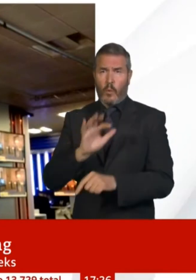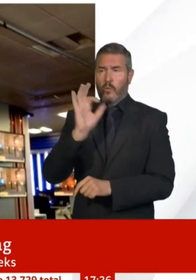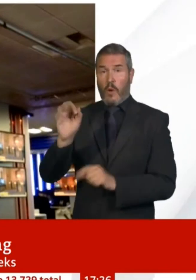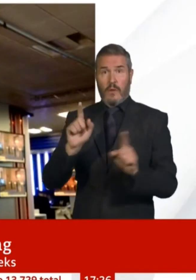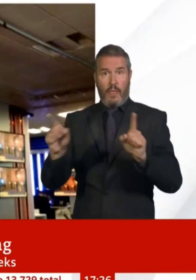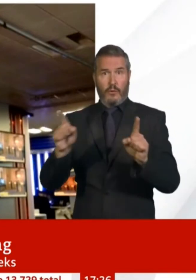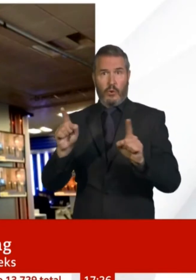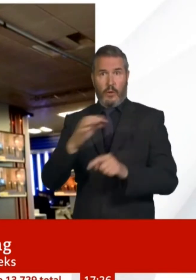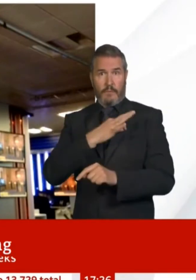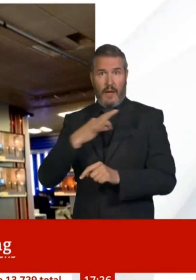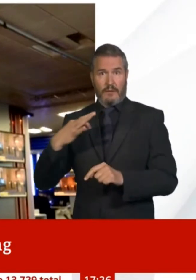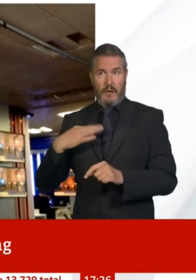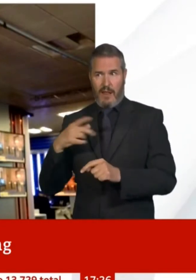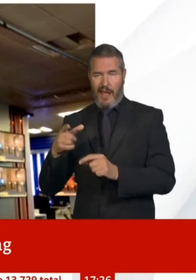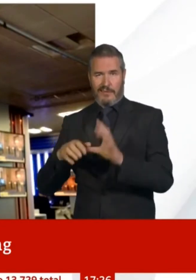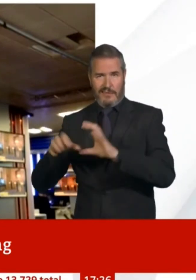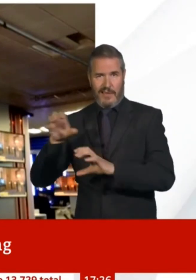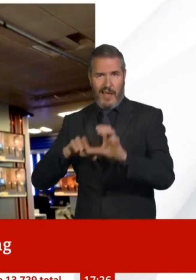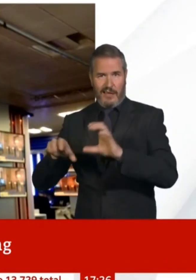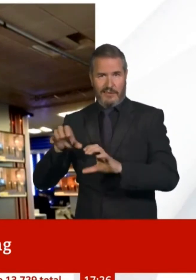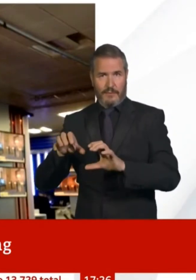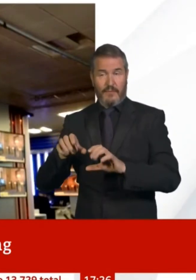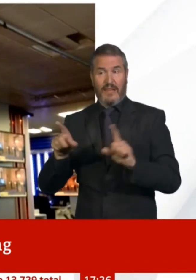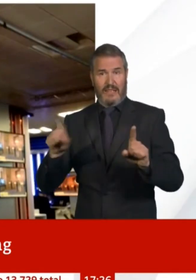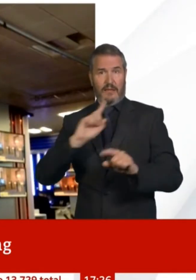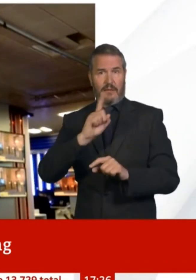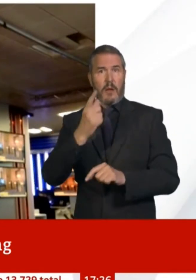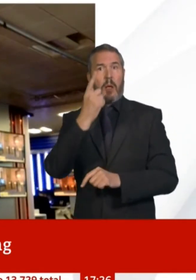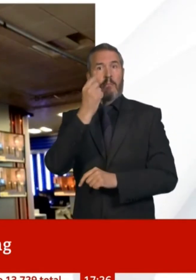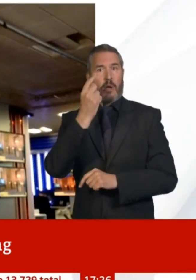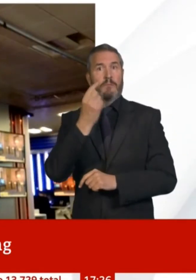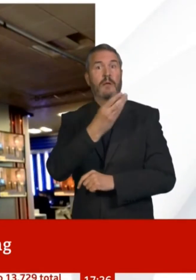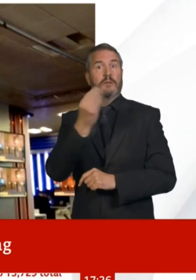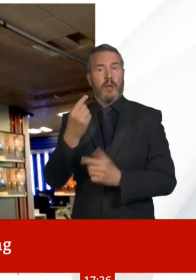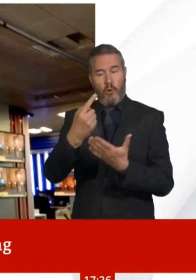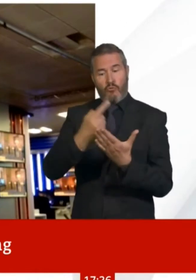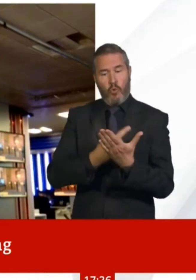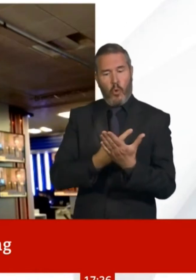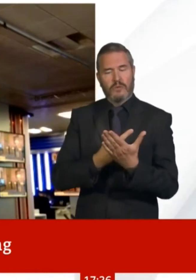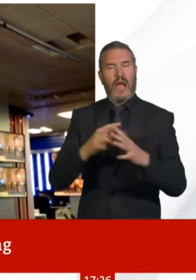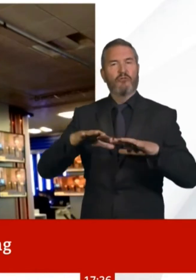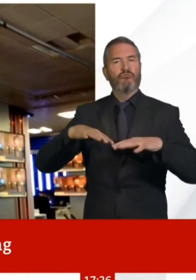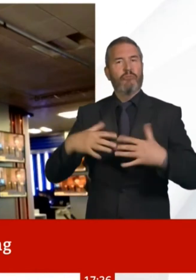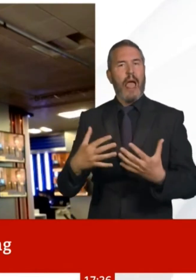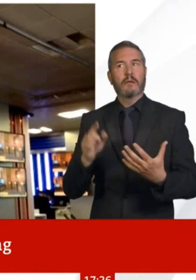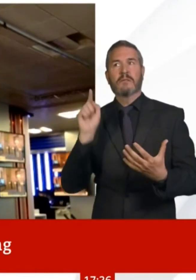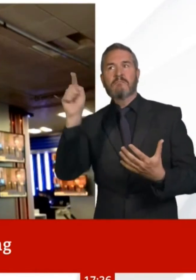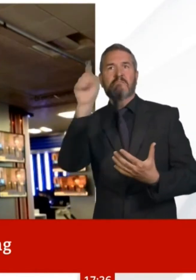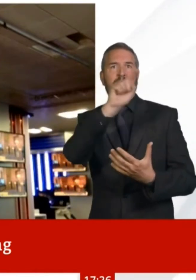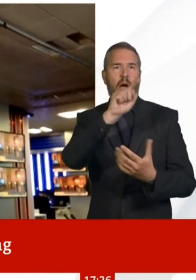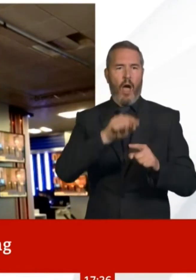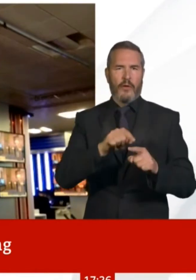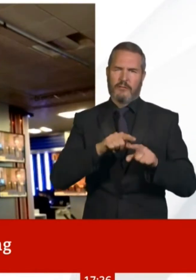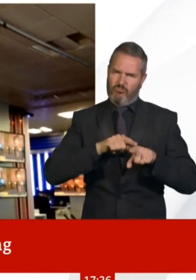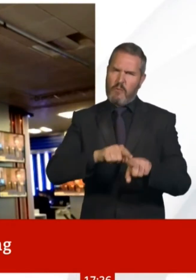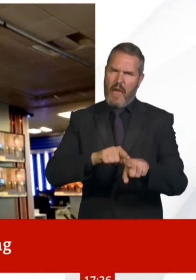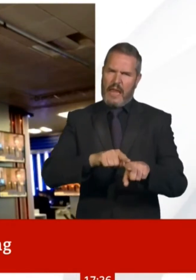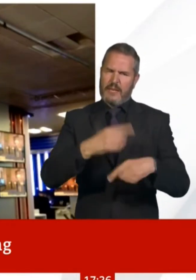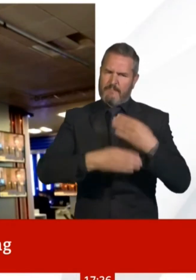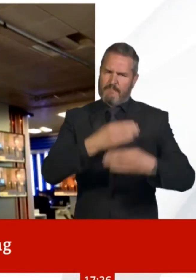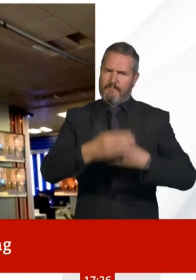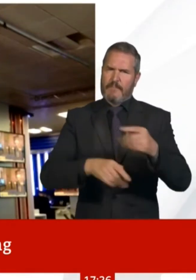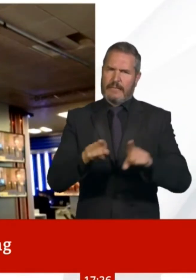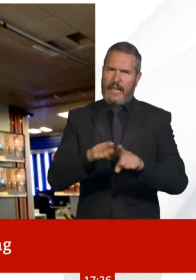Whitty, Dominic Raab just said that we could eventually relax in some areas and strengthen the lockdown in others. But every